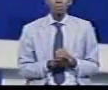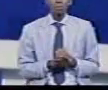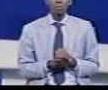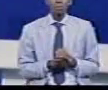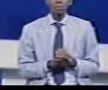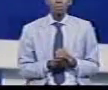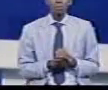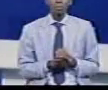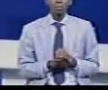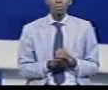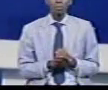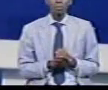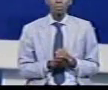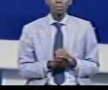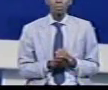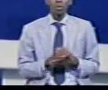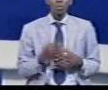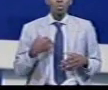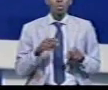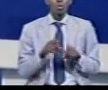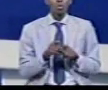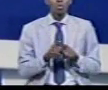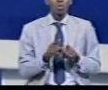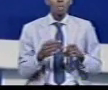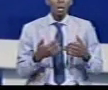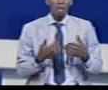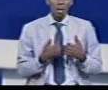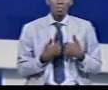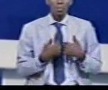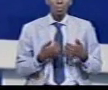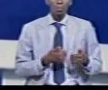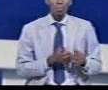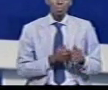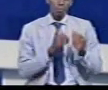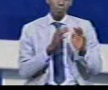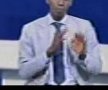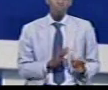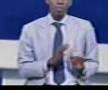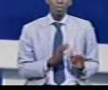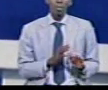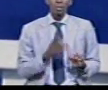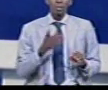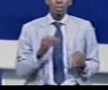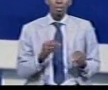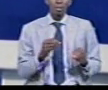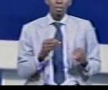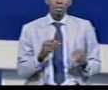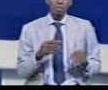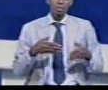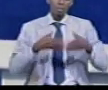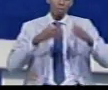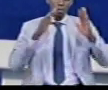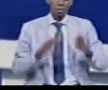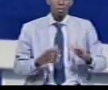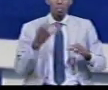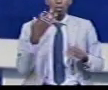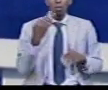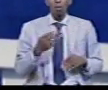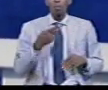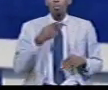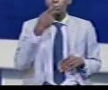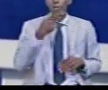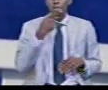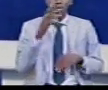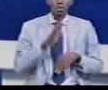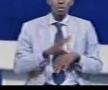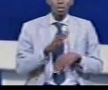We also have Apostle Eric Nyamiche, Chairman of Church of Pentecost and